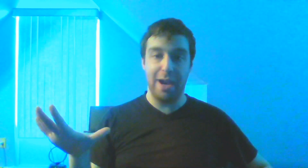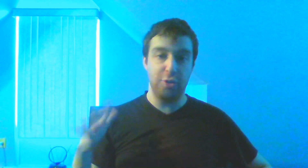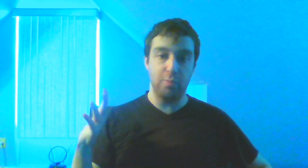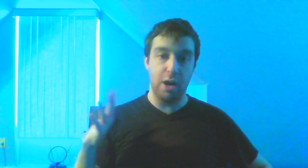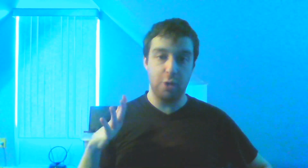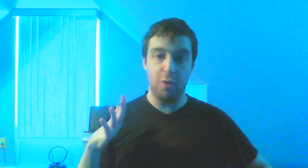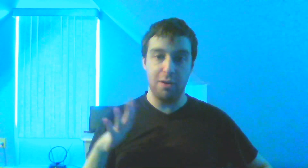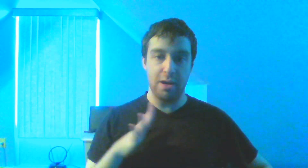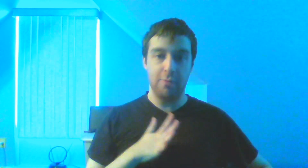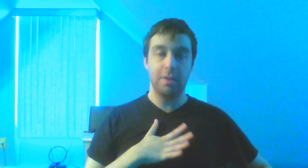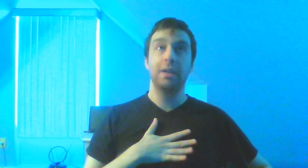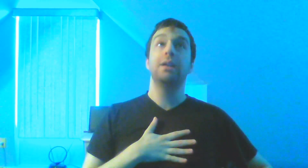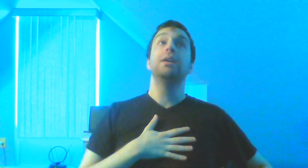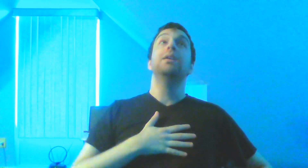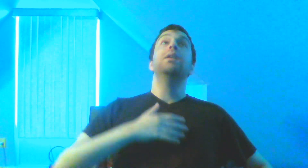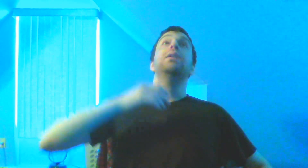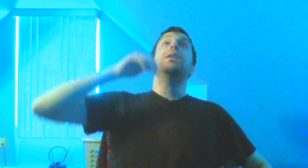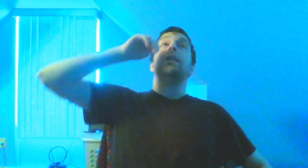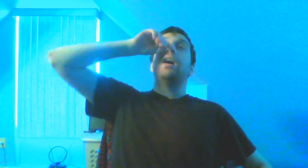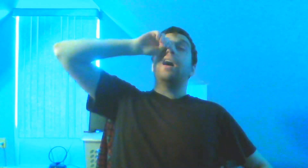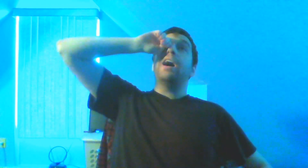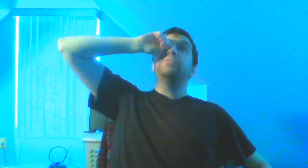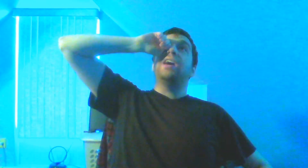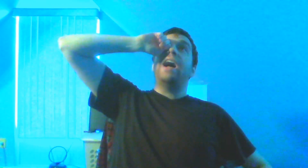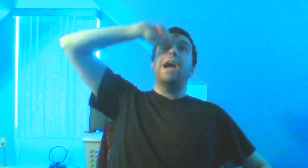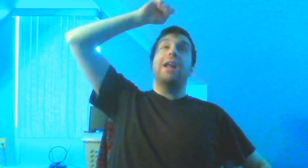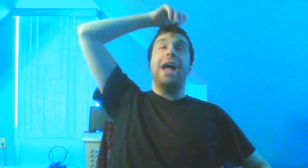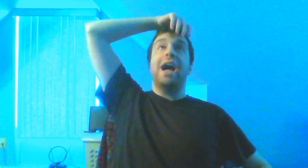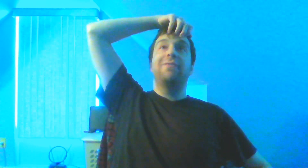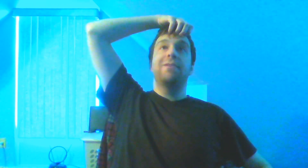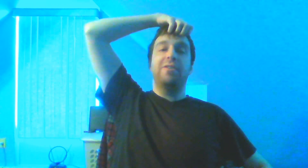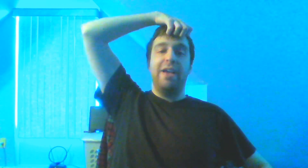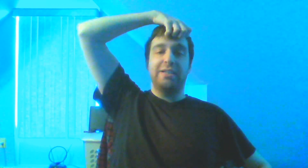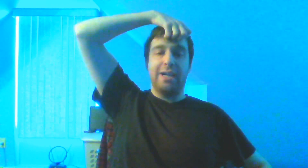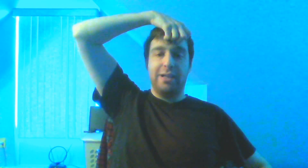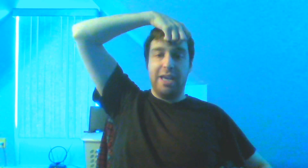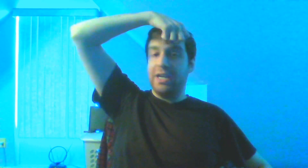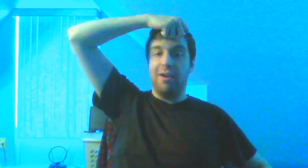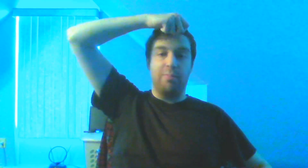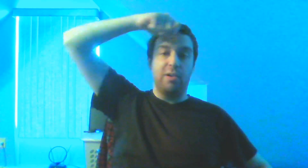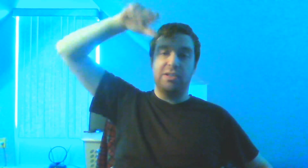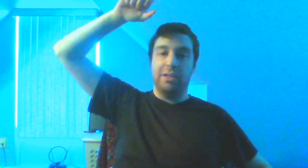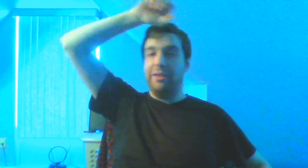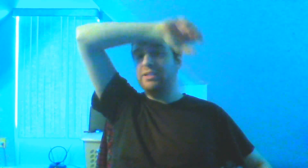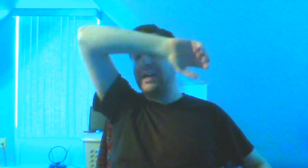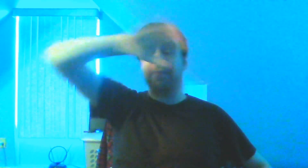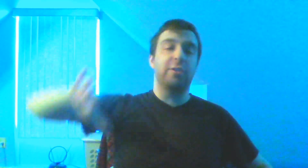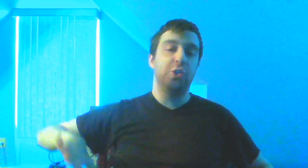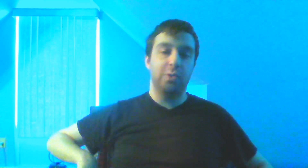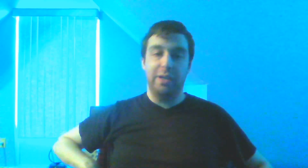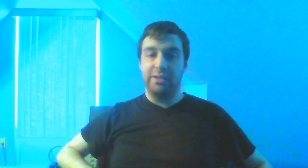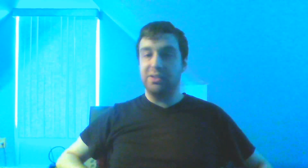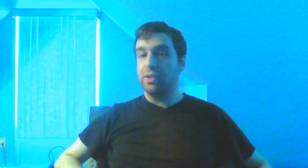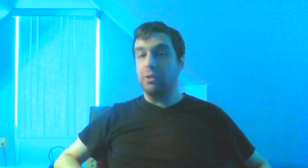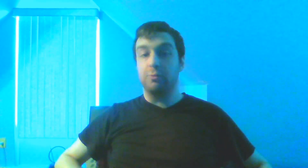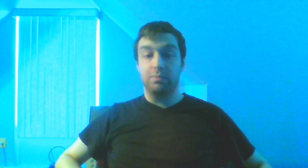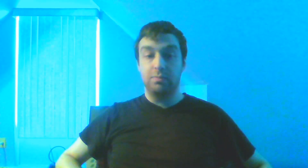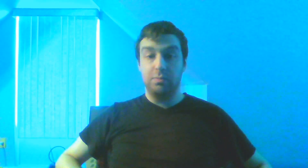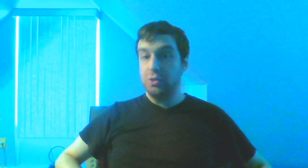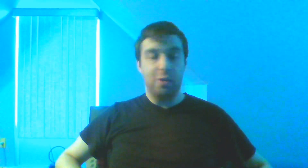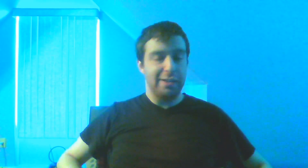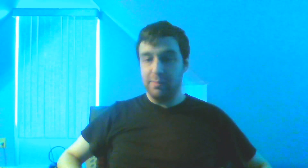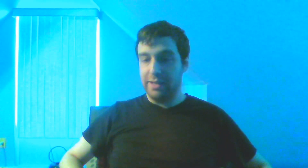update from Andrew Mark Cuomo. I'm tired. I have other things I gotta take care of personally today, virtually.